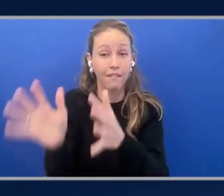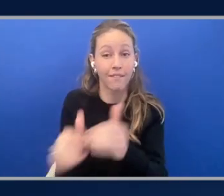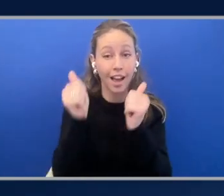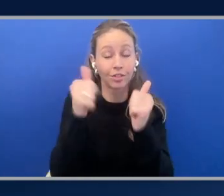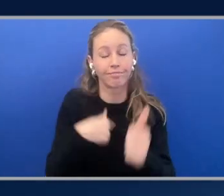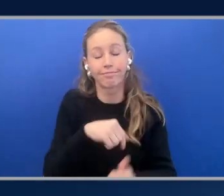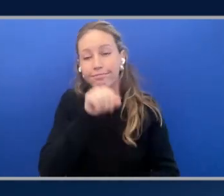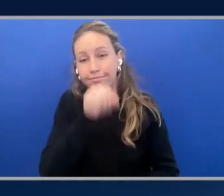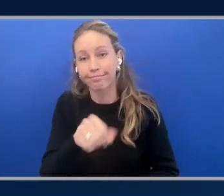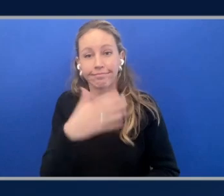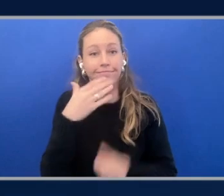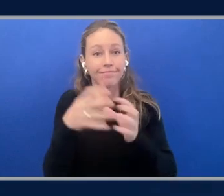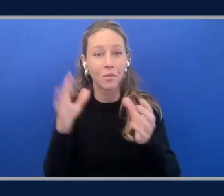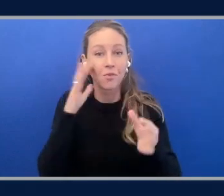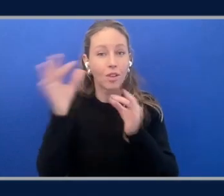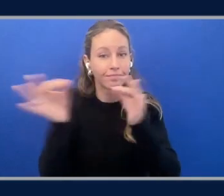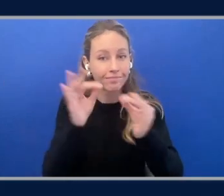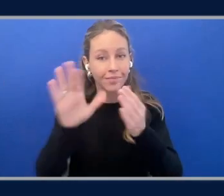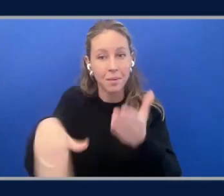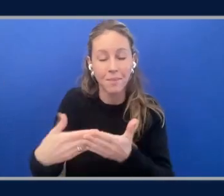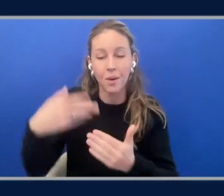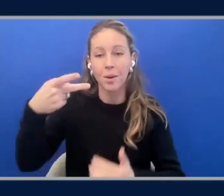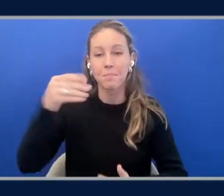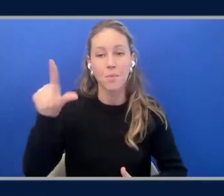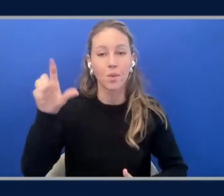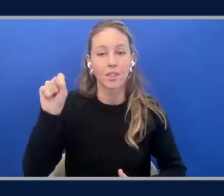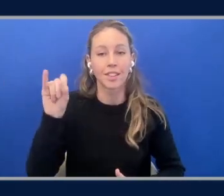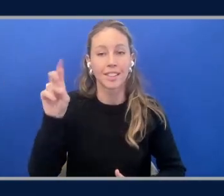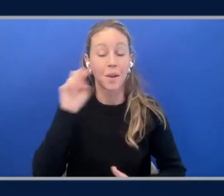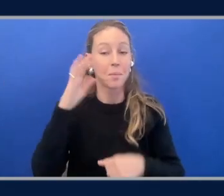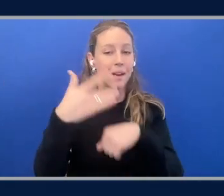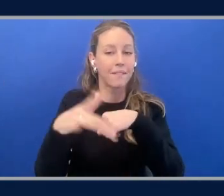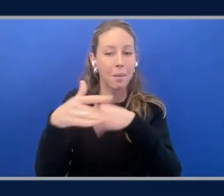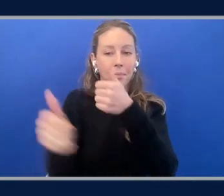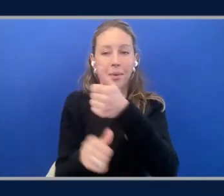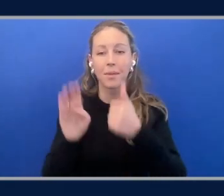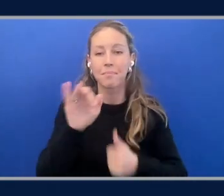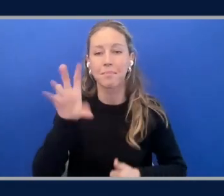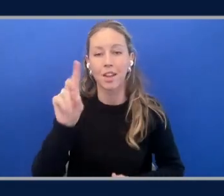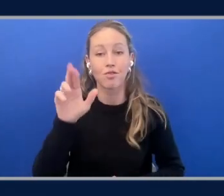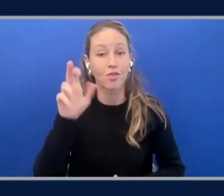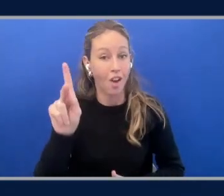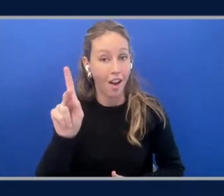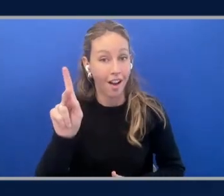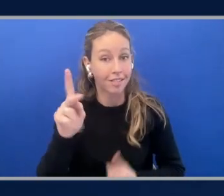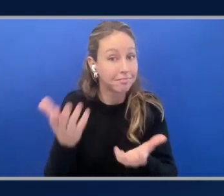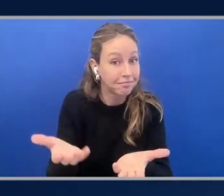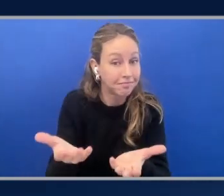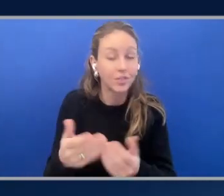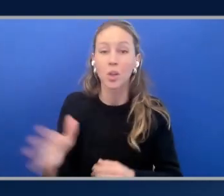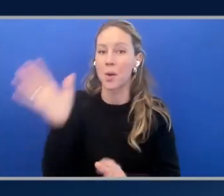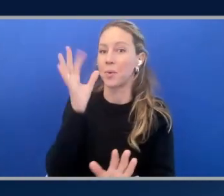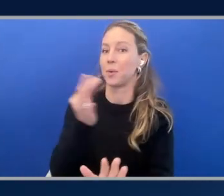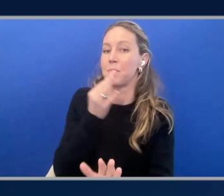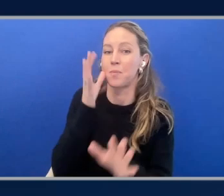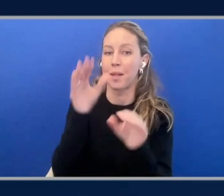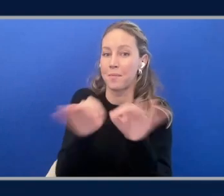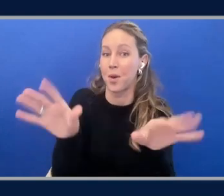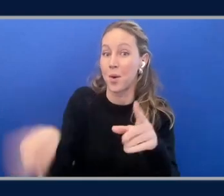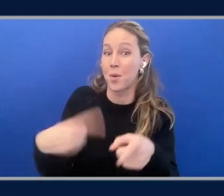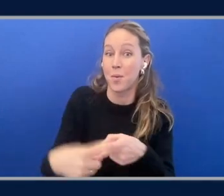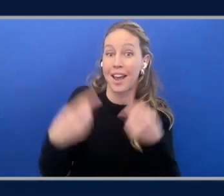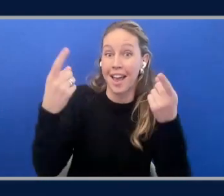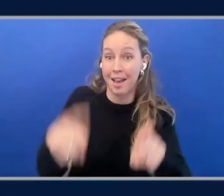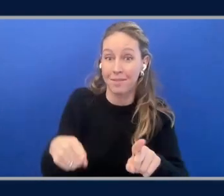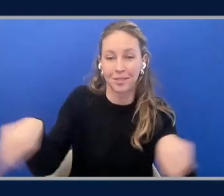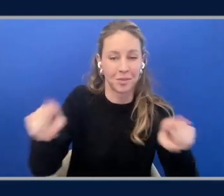telling us all about Poolside. It'll be in Bedrock. Where do you want folks to go? Well, it's coming soon, so when it comes, you'll know.